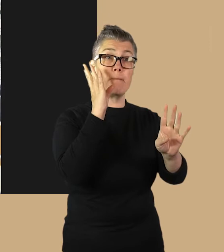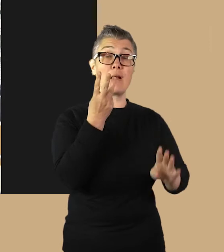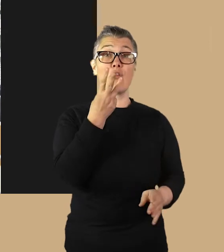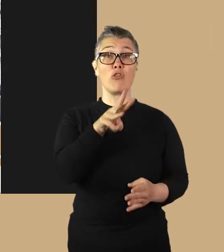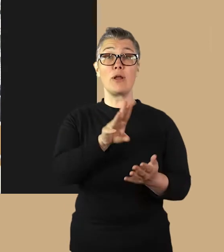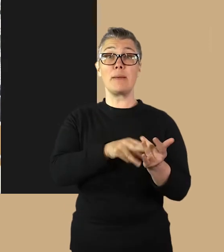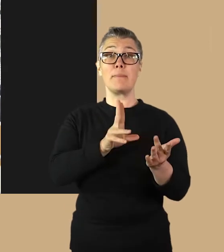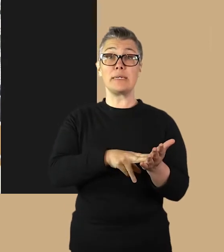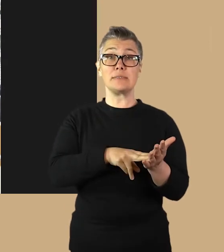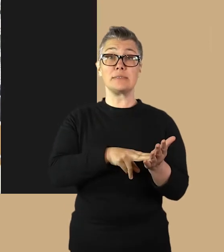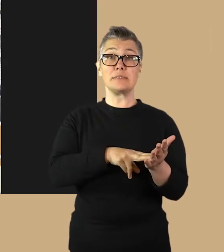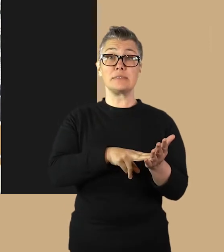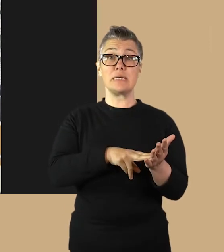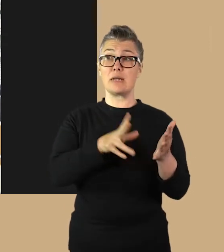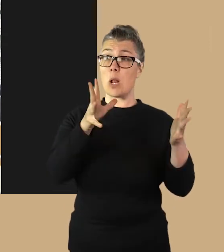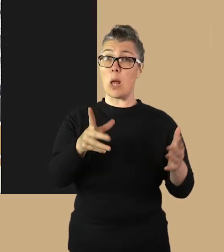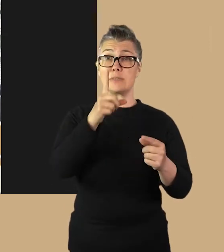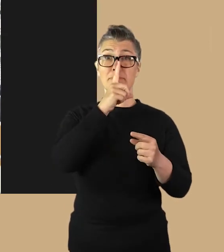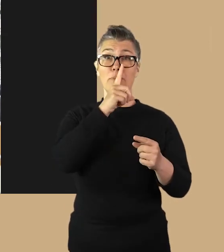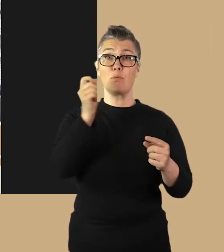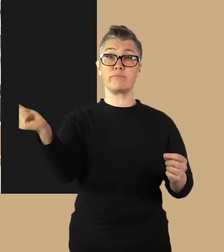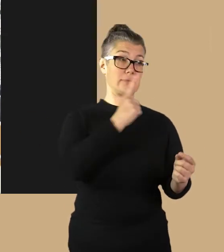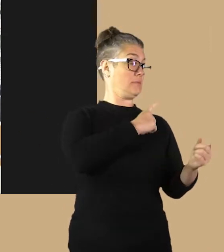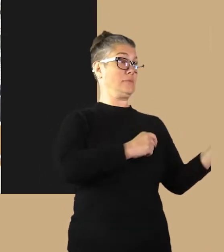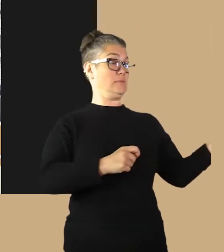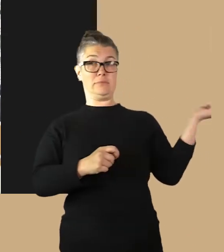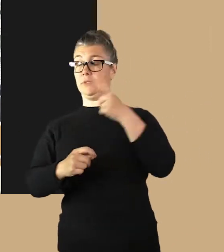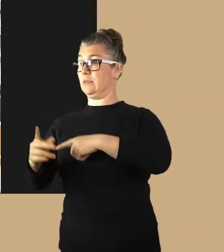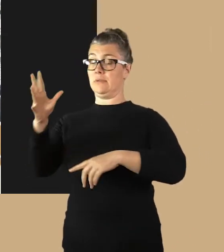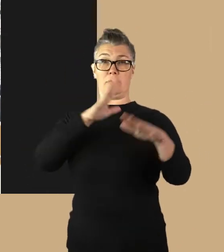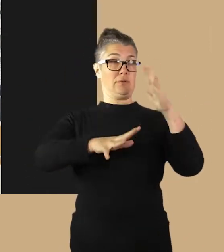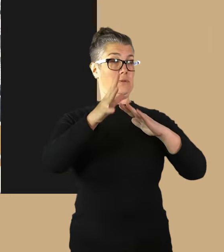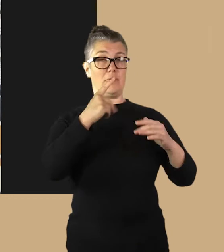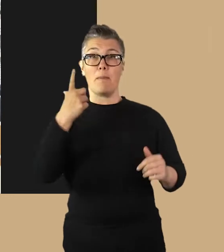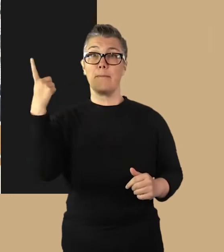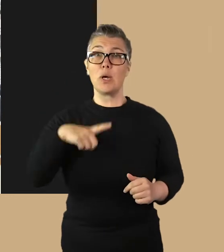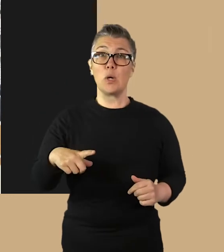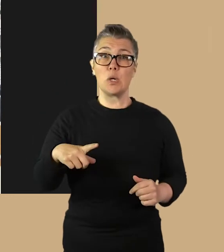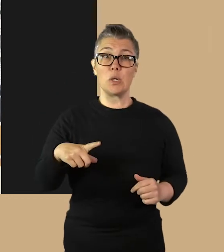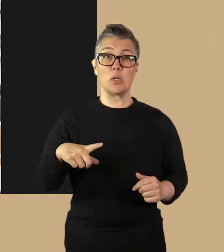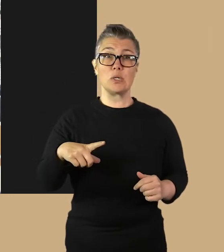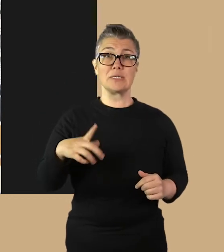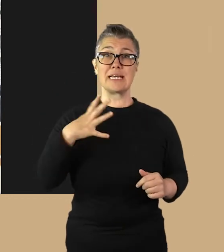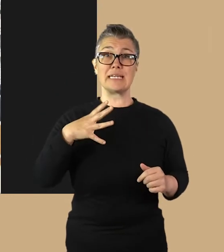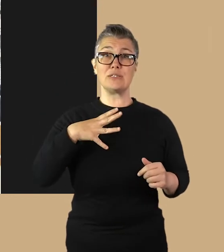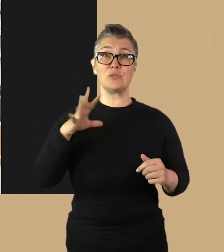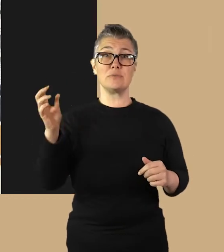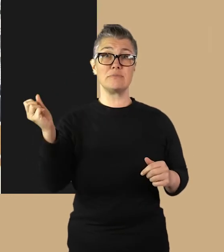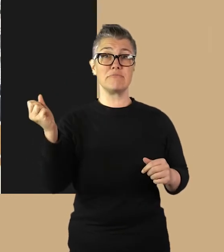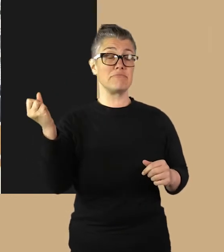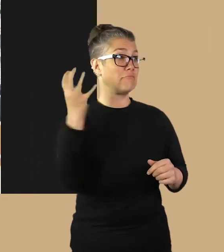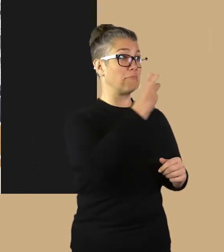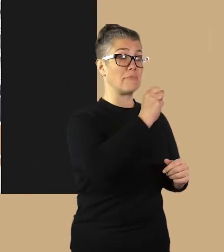to queue up for 30 minutes in a square full of people where people are dashing past me